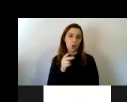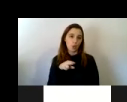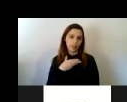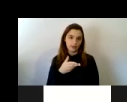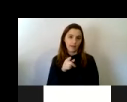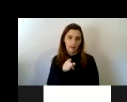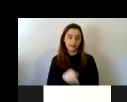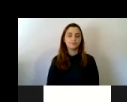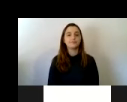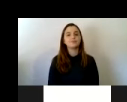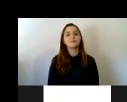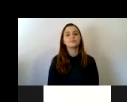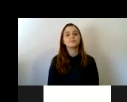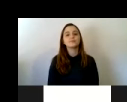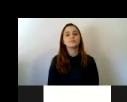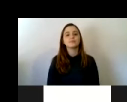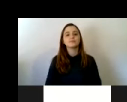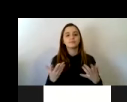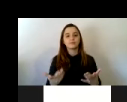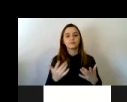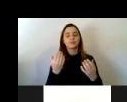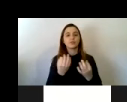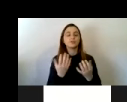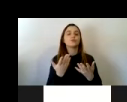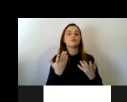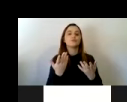What kind of added value that RådRum contributed is